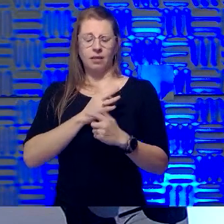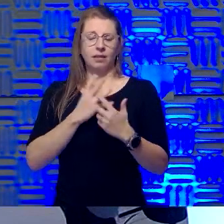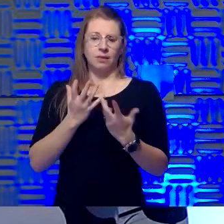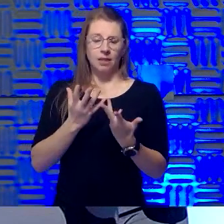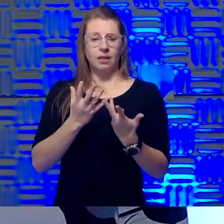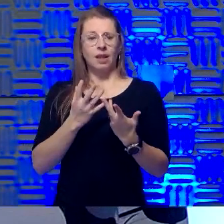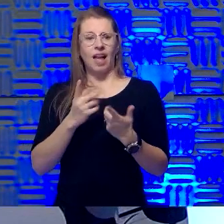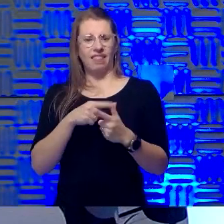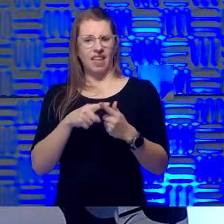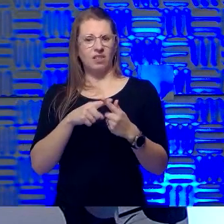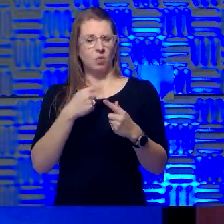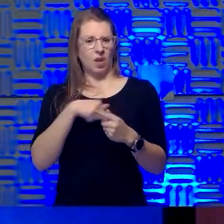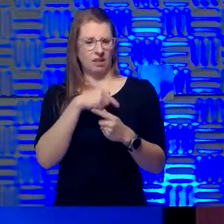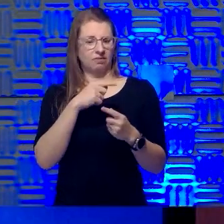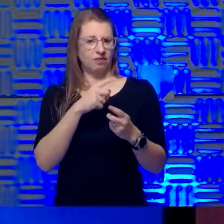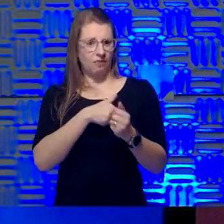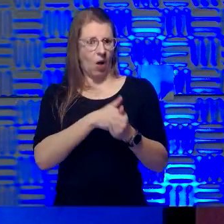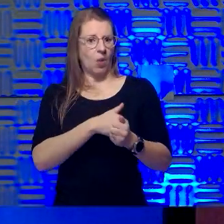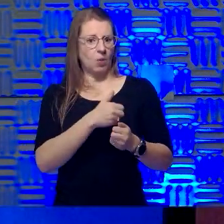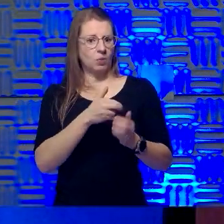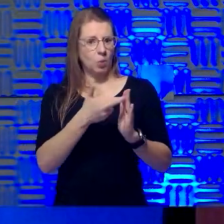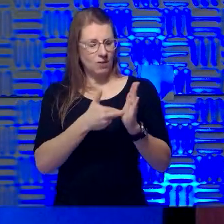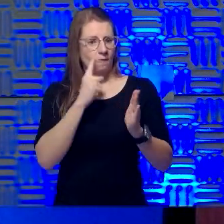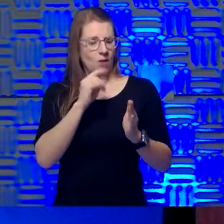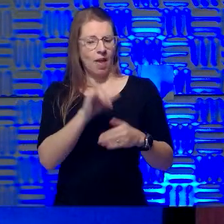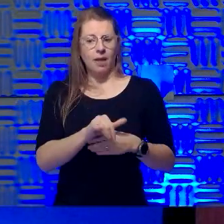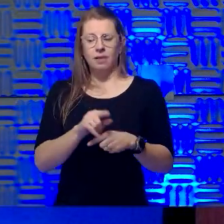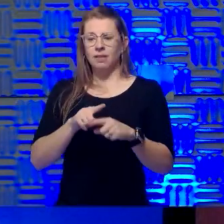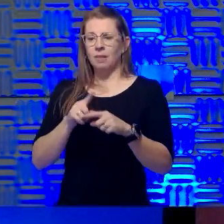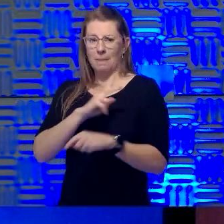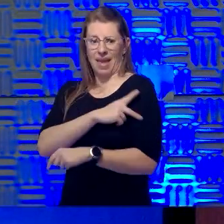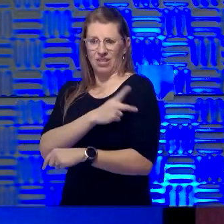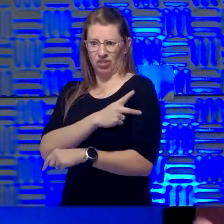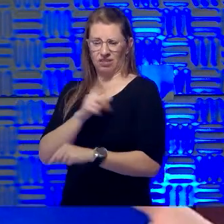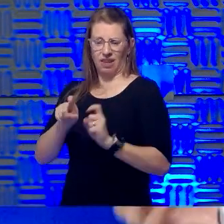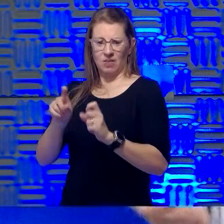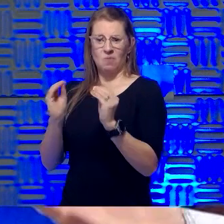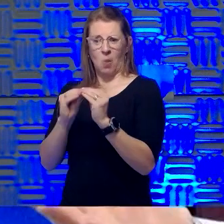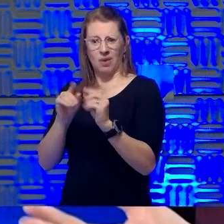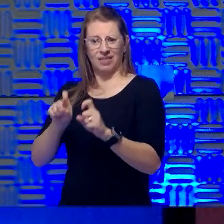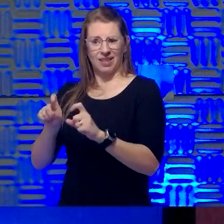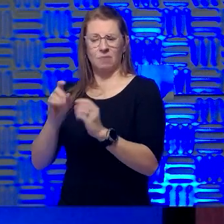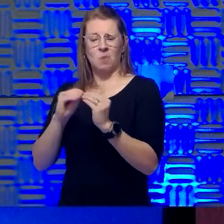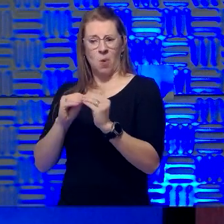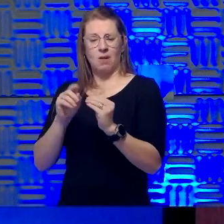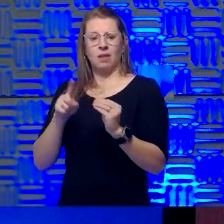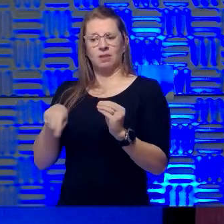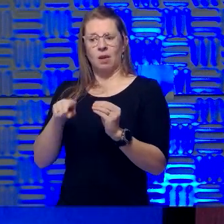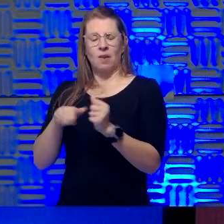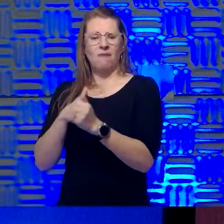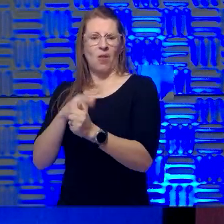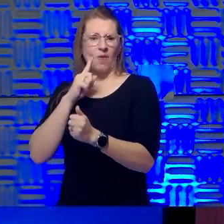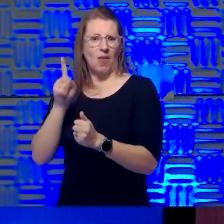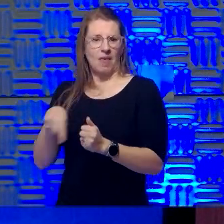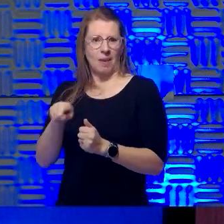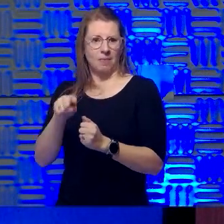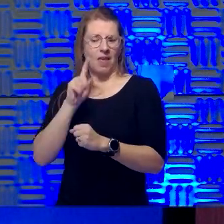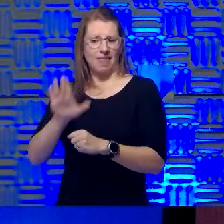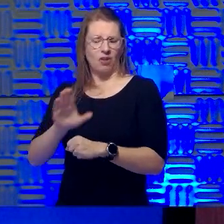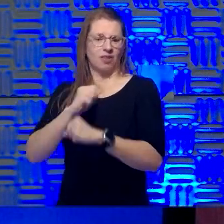Or SARS-CoV-2. But a lot of that has to do with our infection control stuff. And I think that's true across the country. When you read about it, that seems to